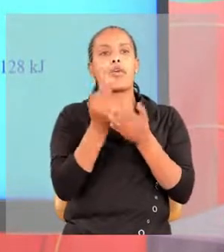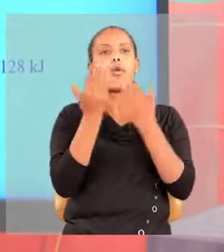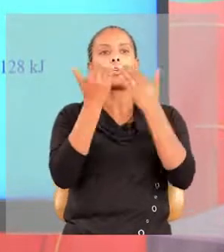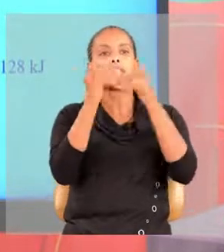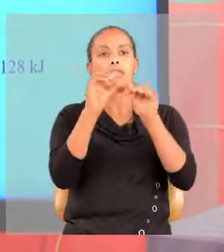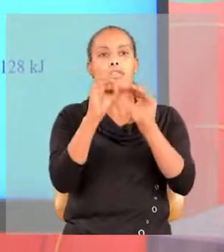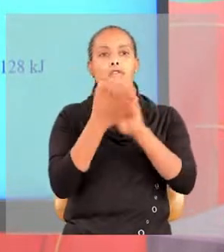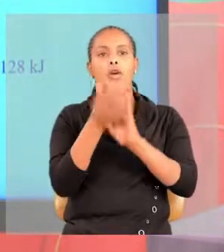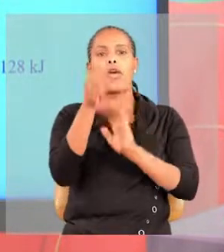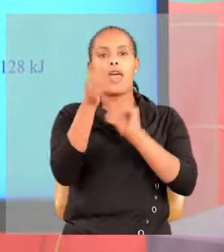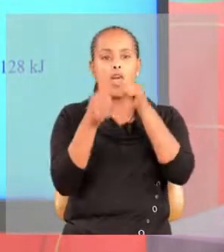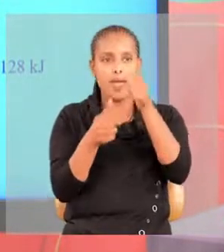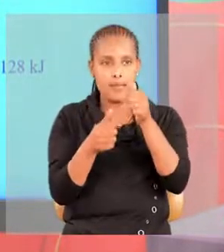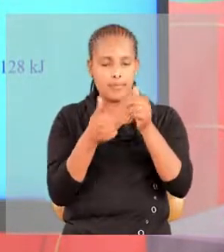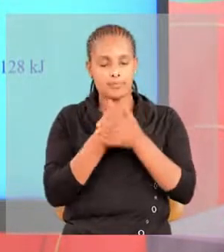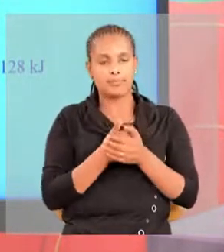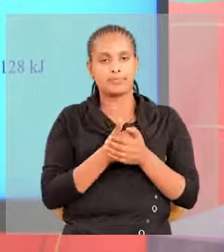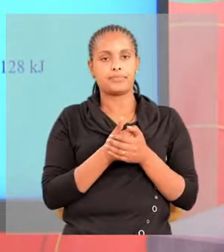concentration of M.